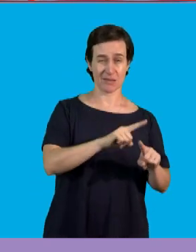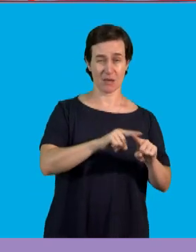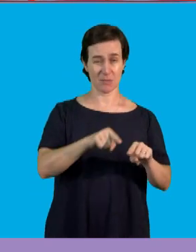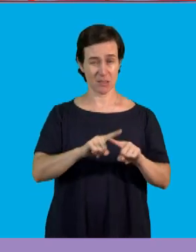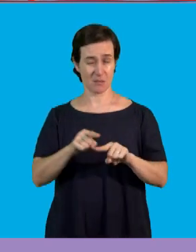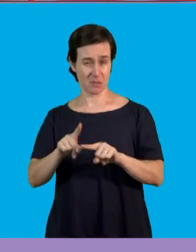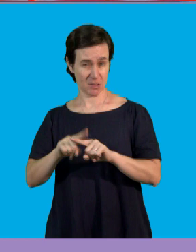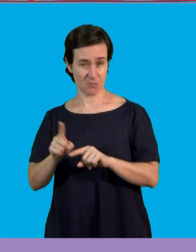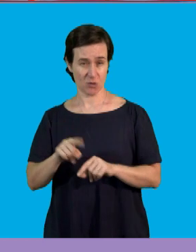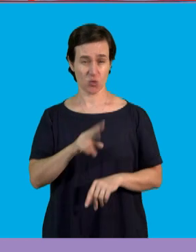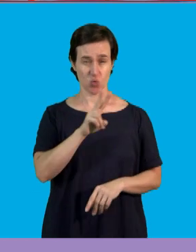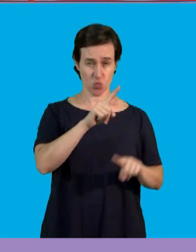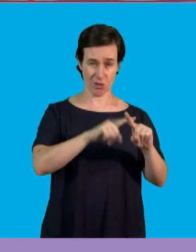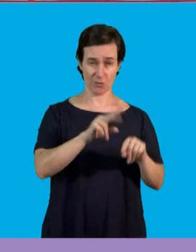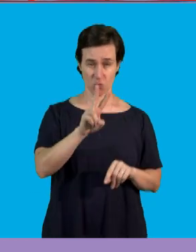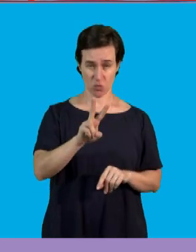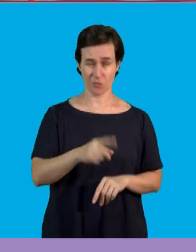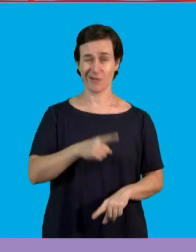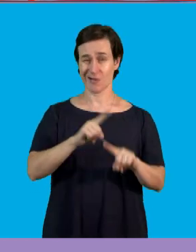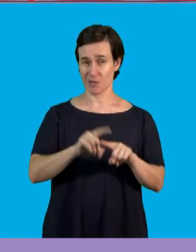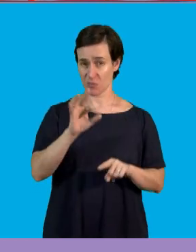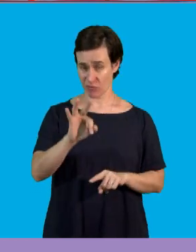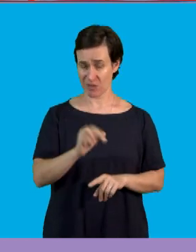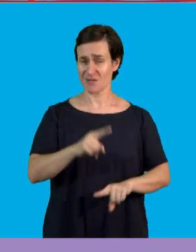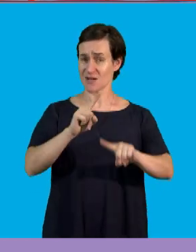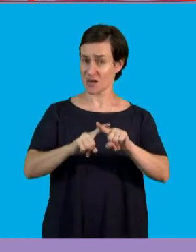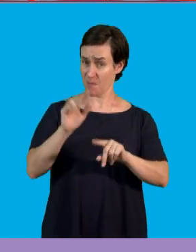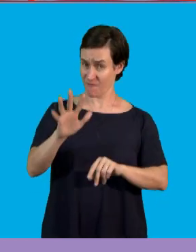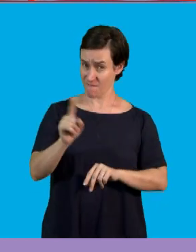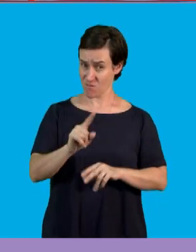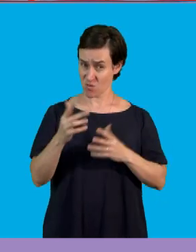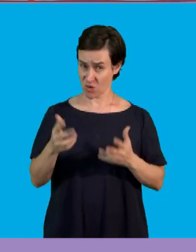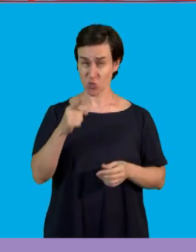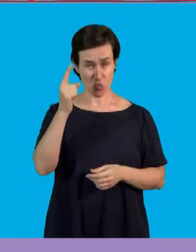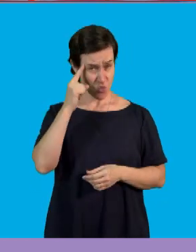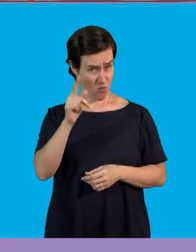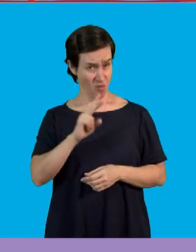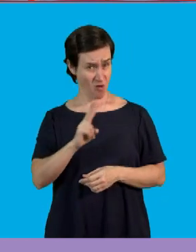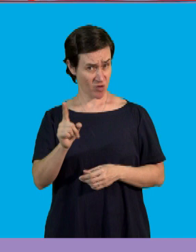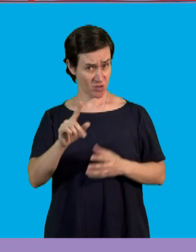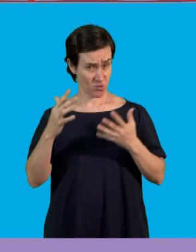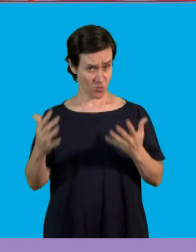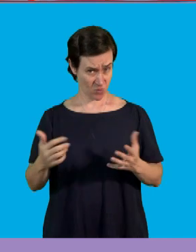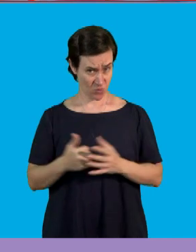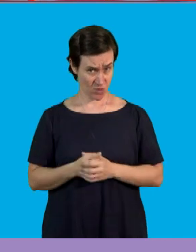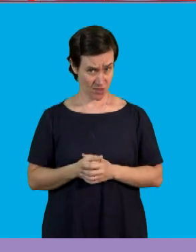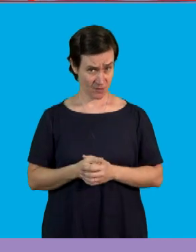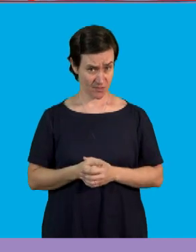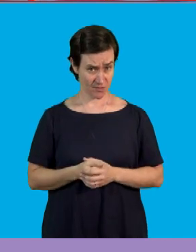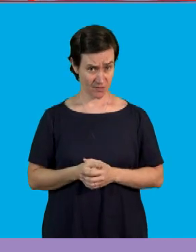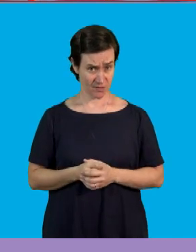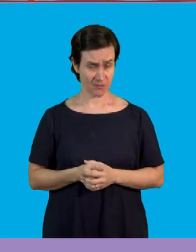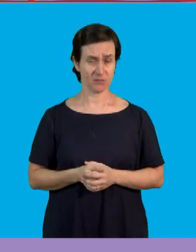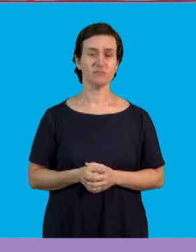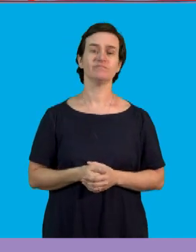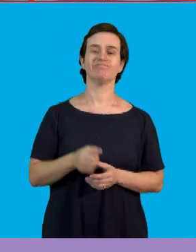numbers, that is 2 multiplied by 2, multiplied by 3, multiplied by 5. Do you know what that answer is?